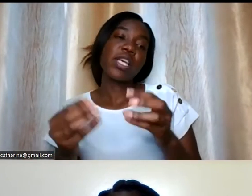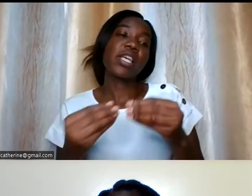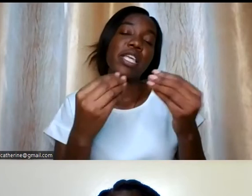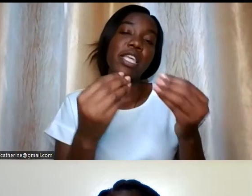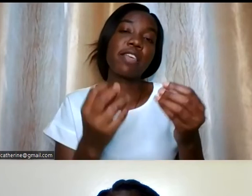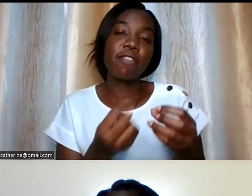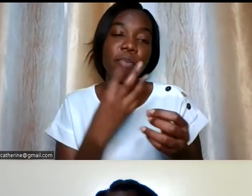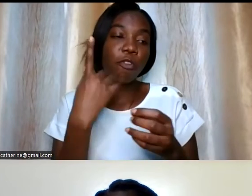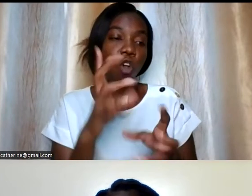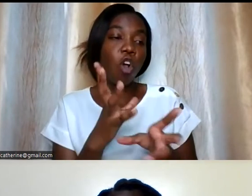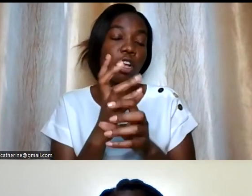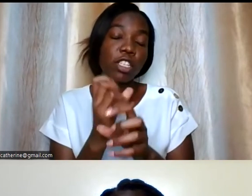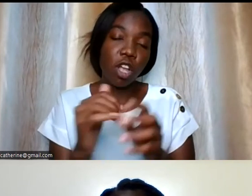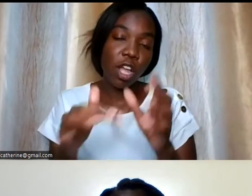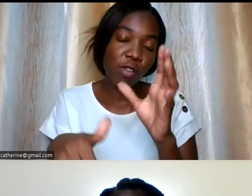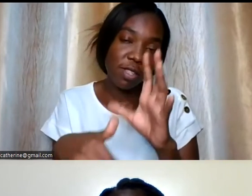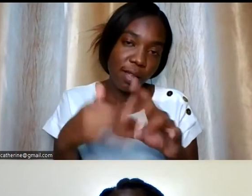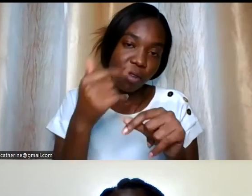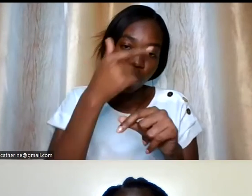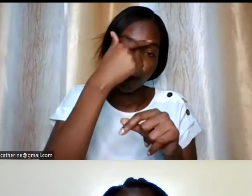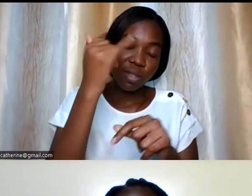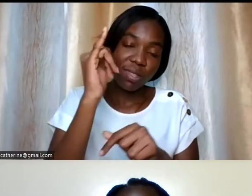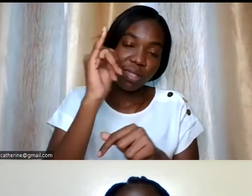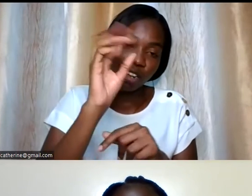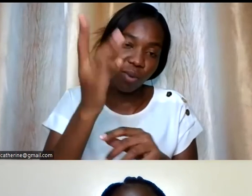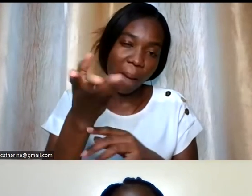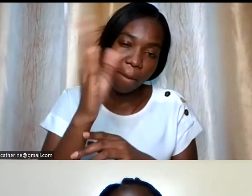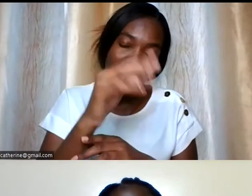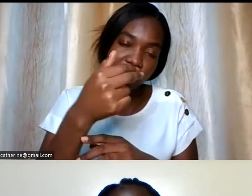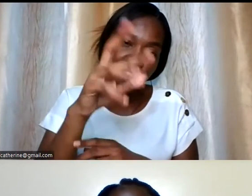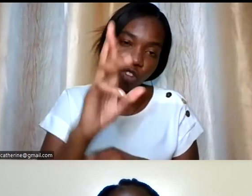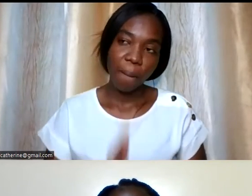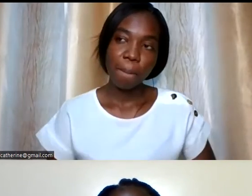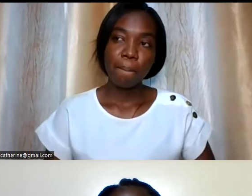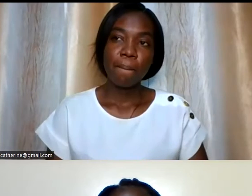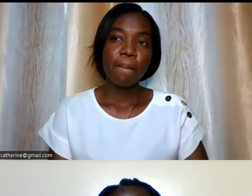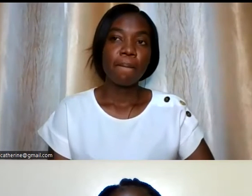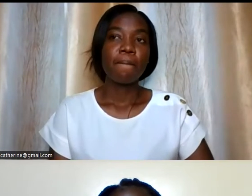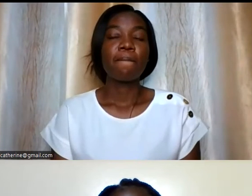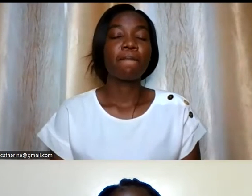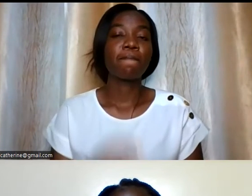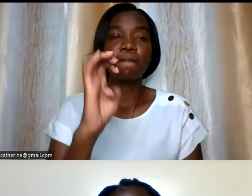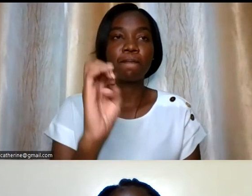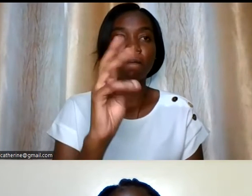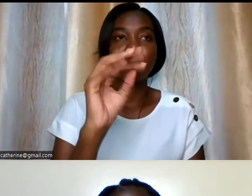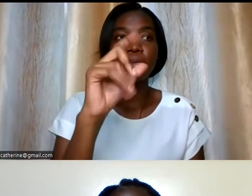organization outside, because that is going to come back to HR. Emily.